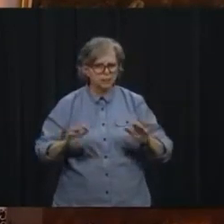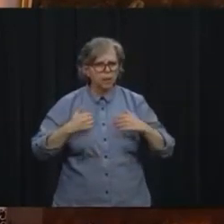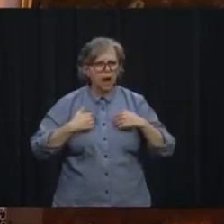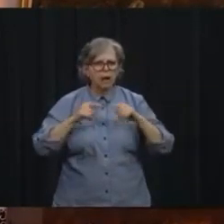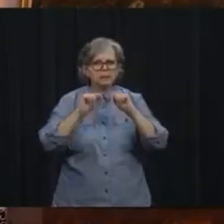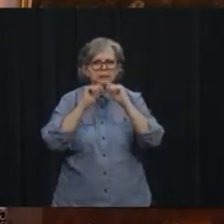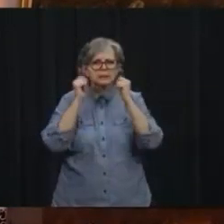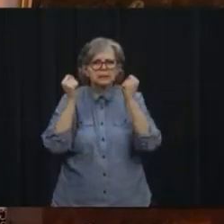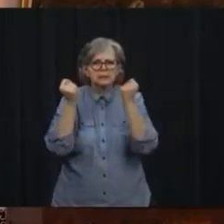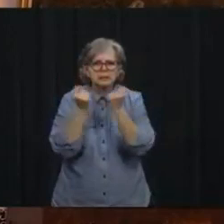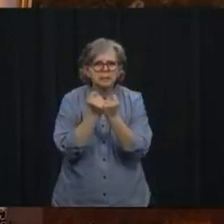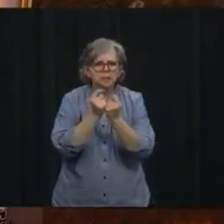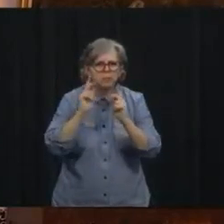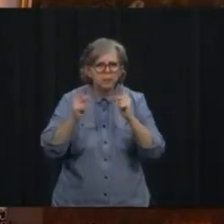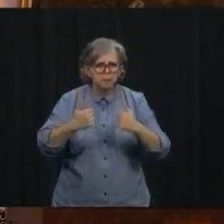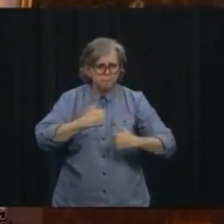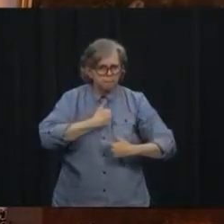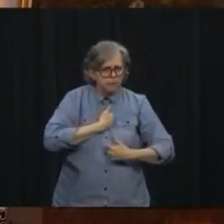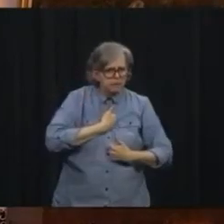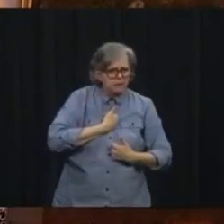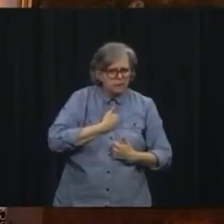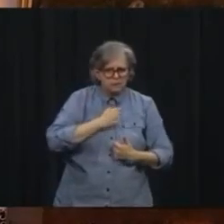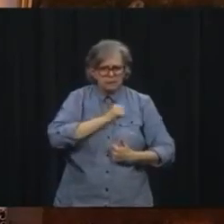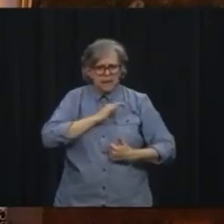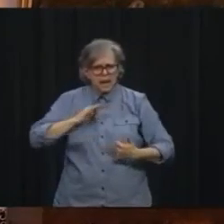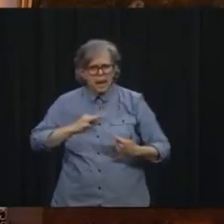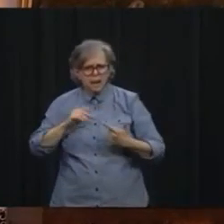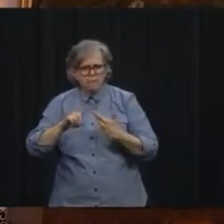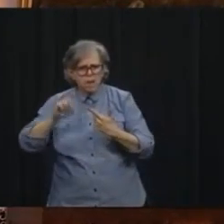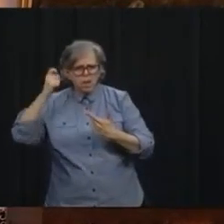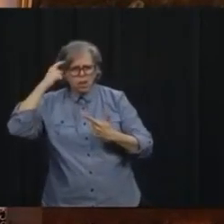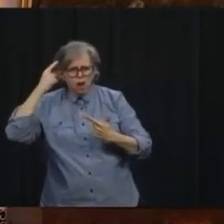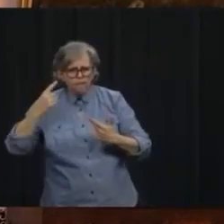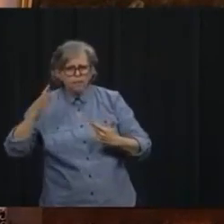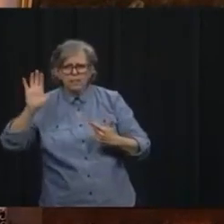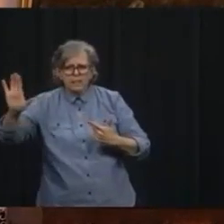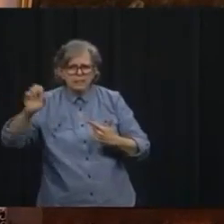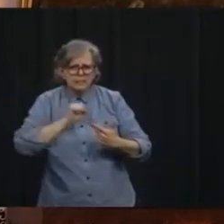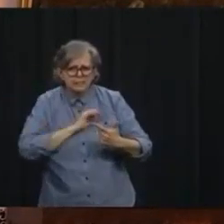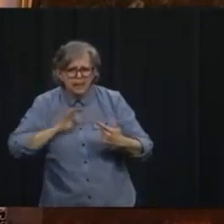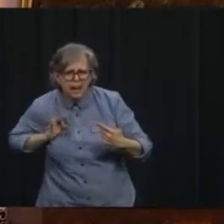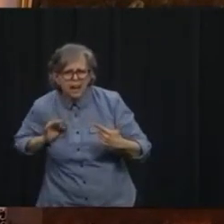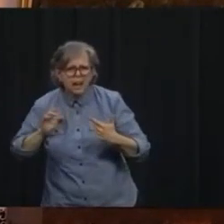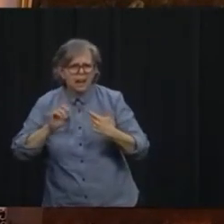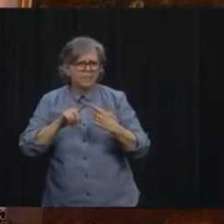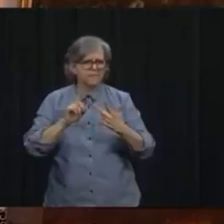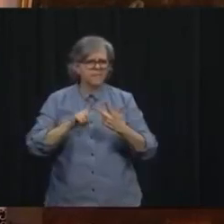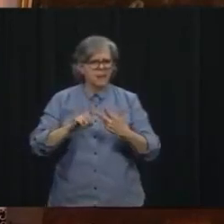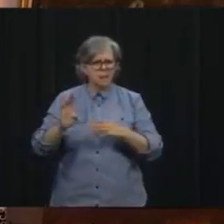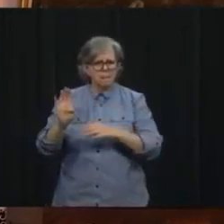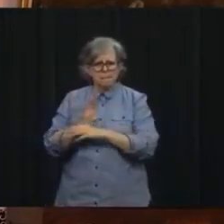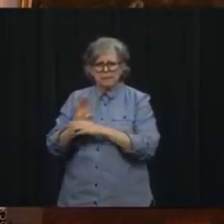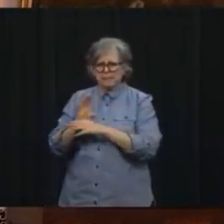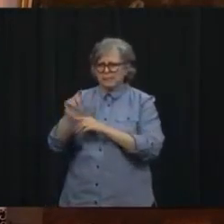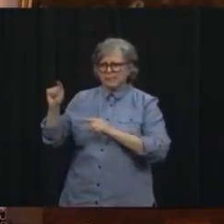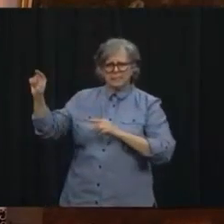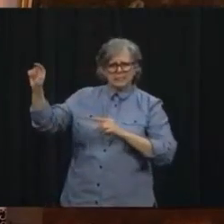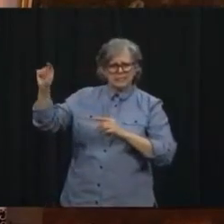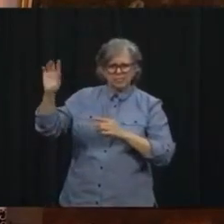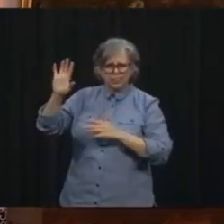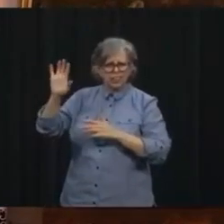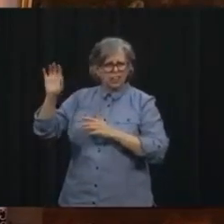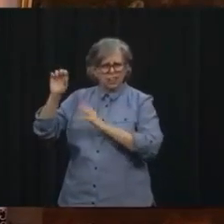Dr. Acton and I had a great conversation earlier today, and you just heard her talk about the cascading effect